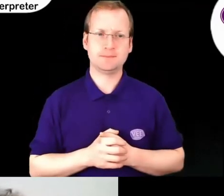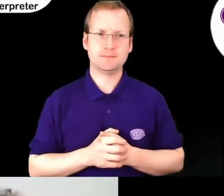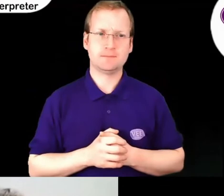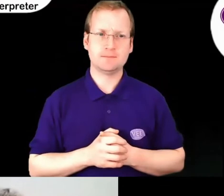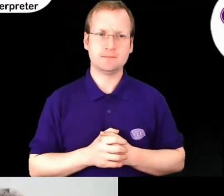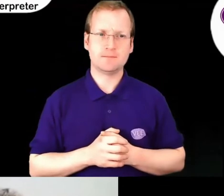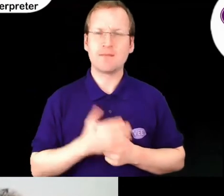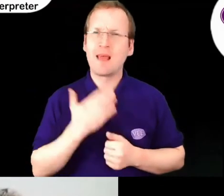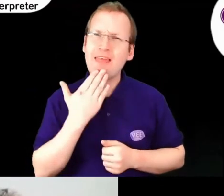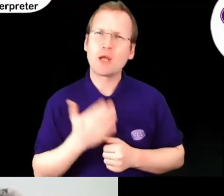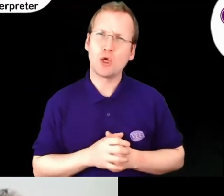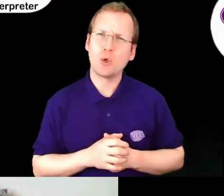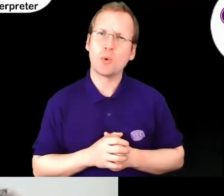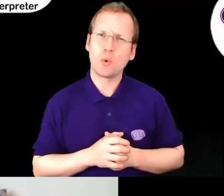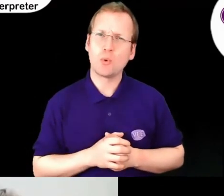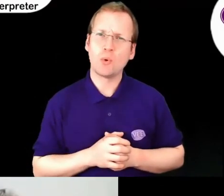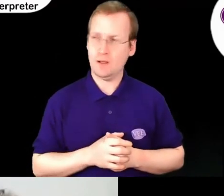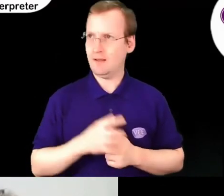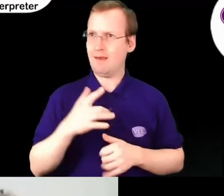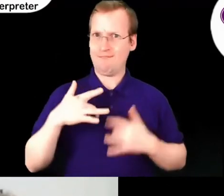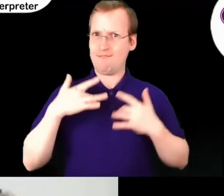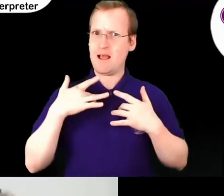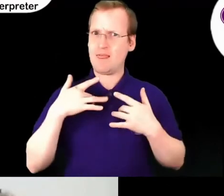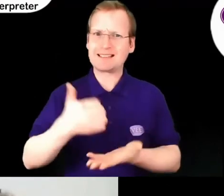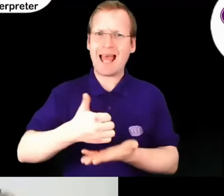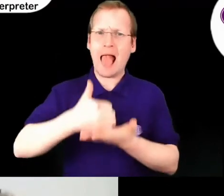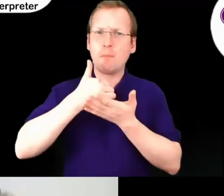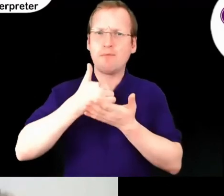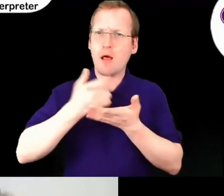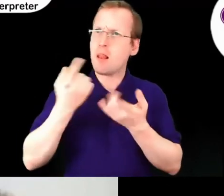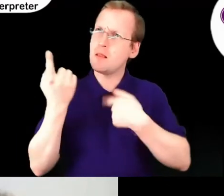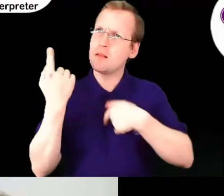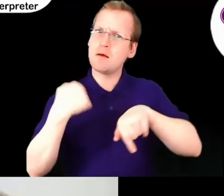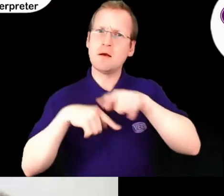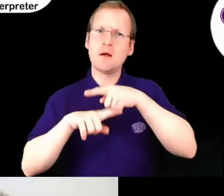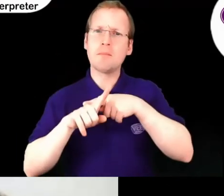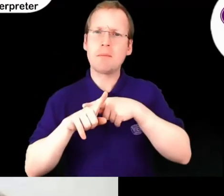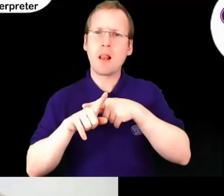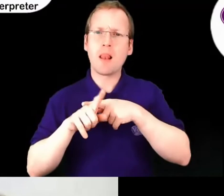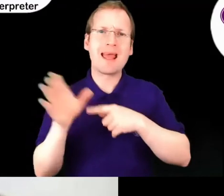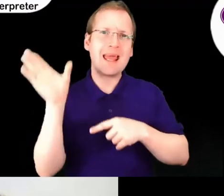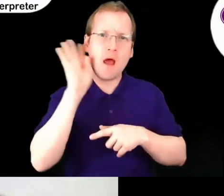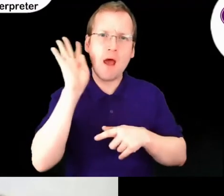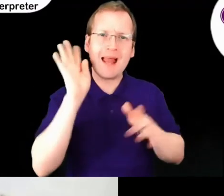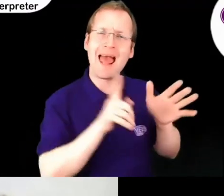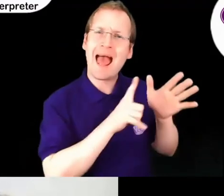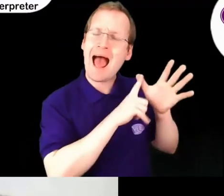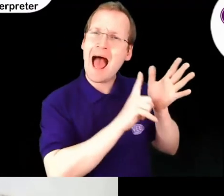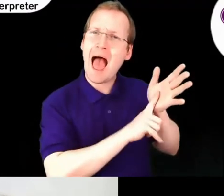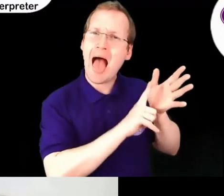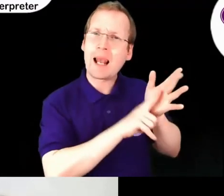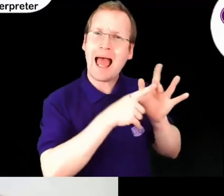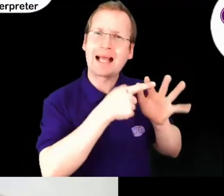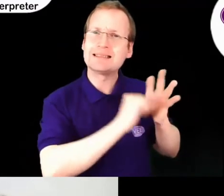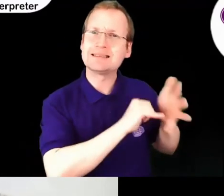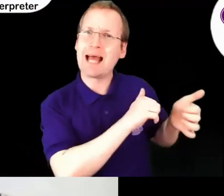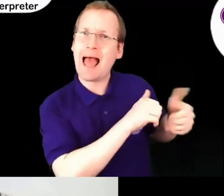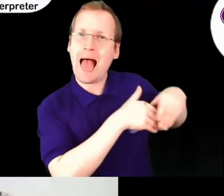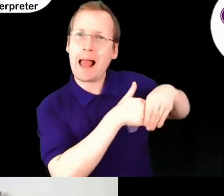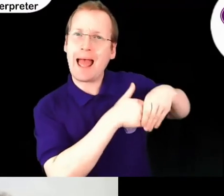Thank you. And I think it's a really helpful thing to hear for allies here today, that for a lot of people, a coming out journey is a